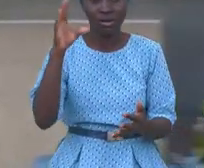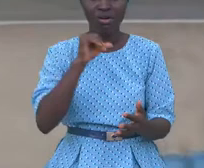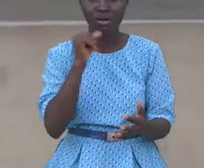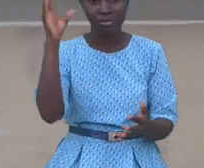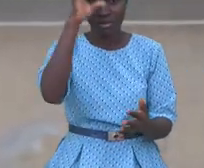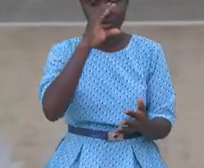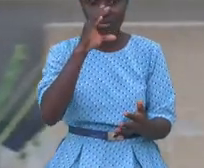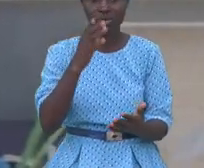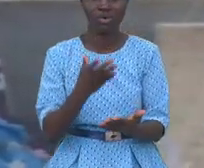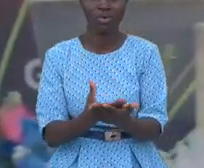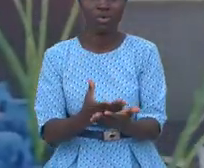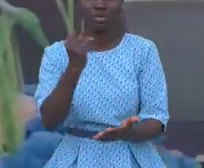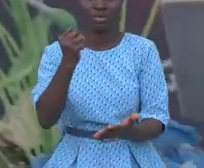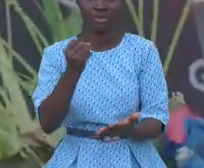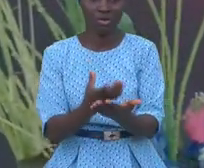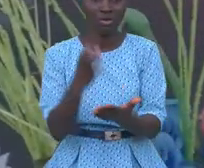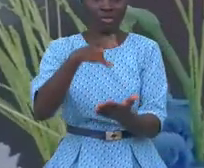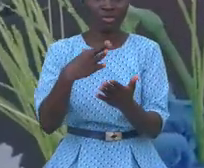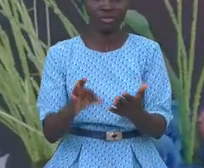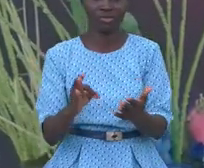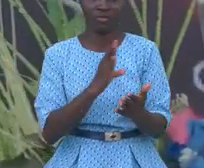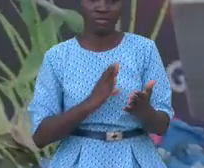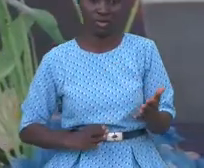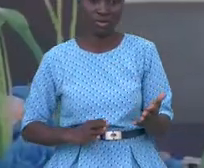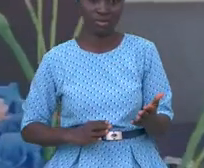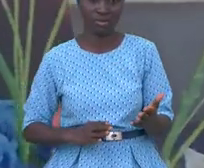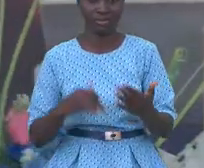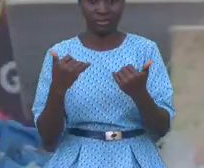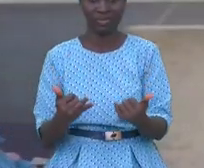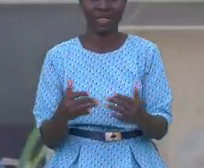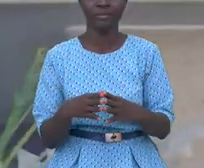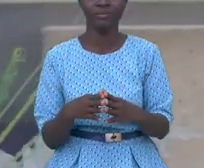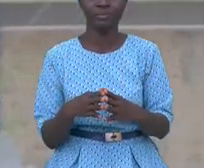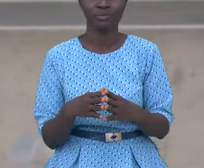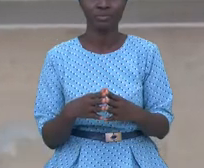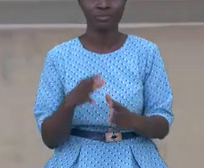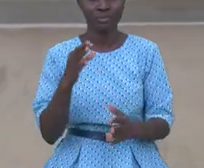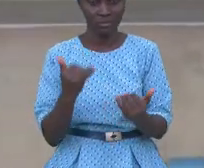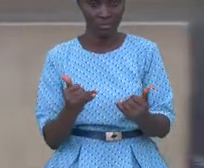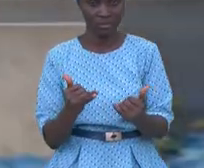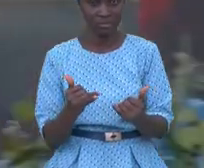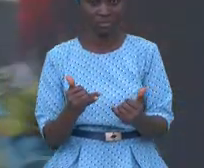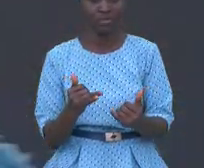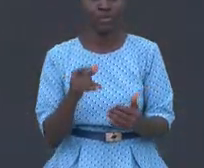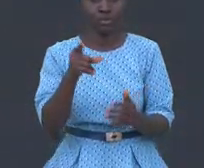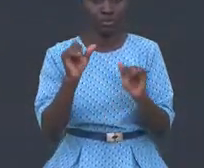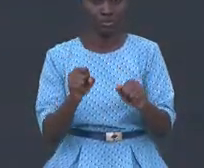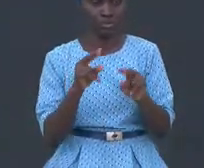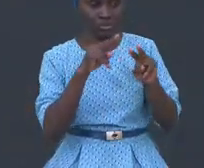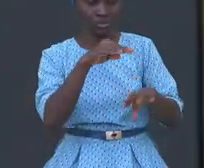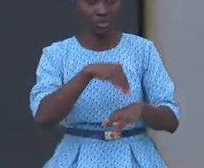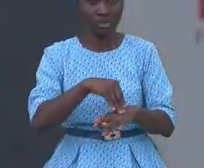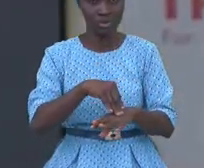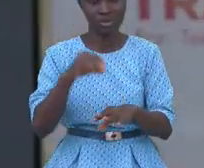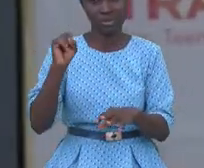I want you to take a cue from that lineup. See, look at Paul, look at Saul, the least